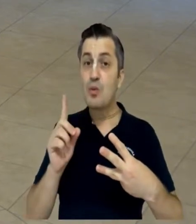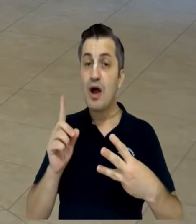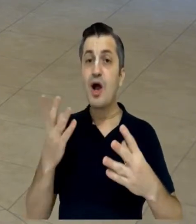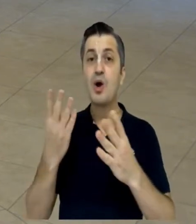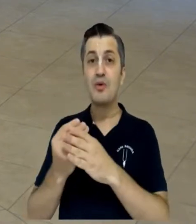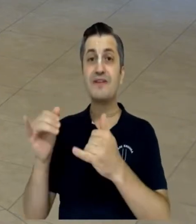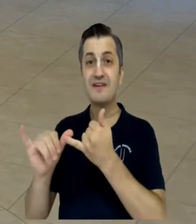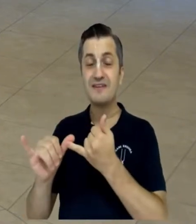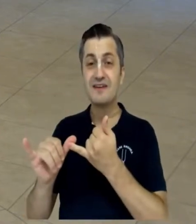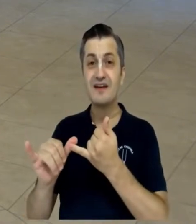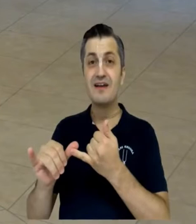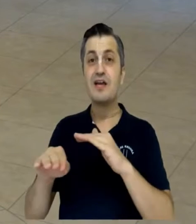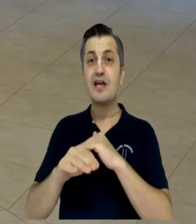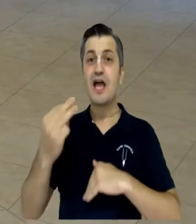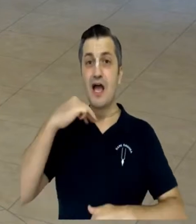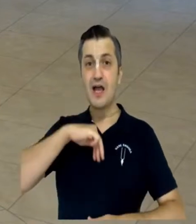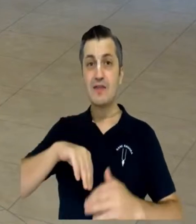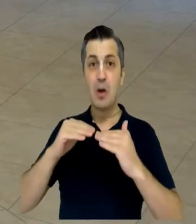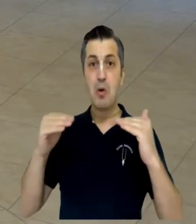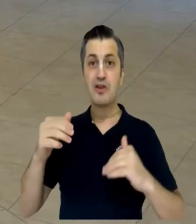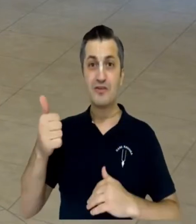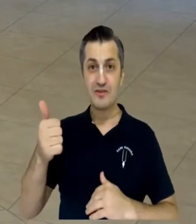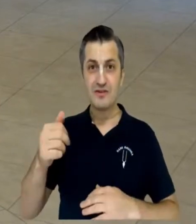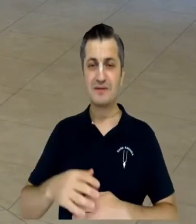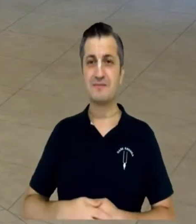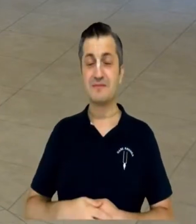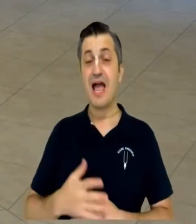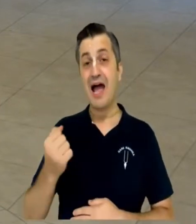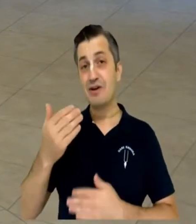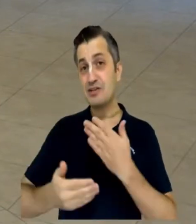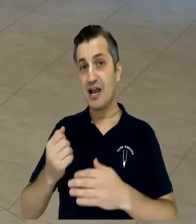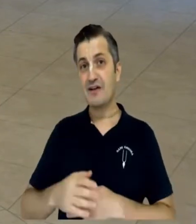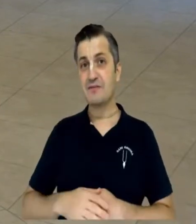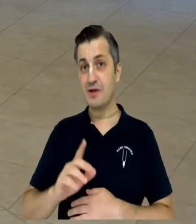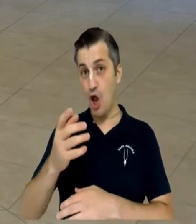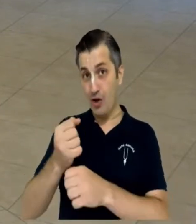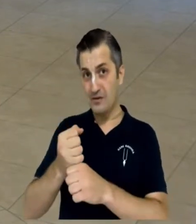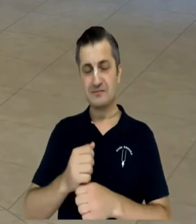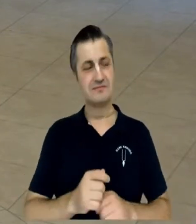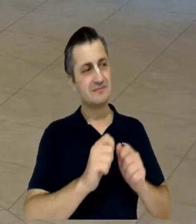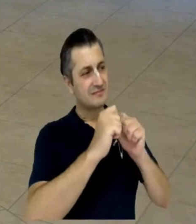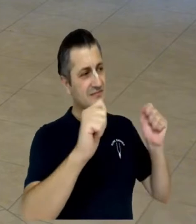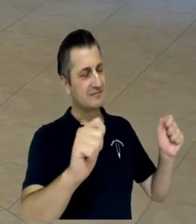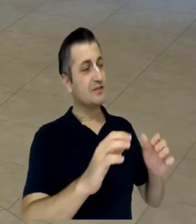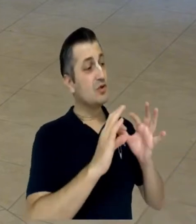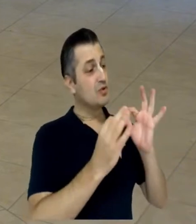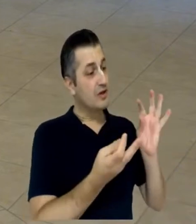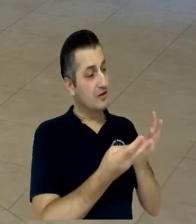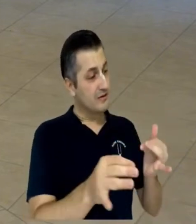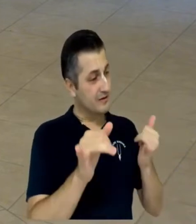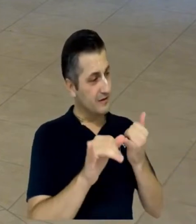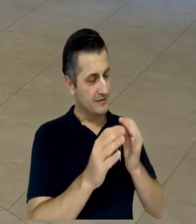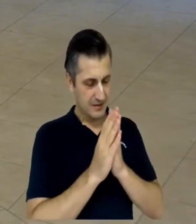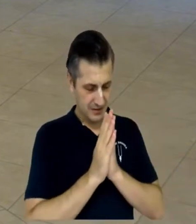I was thinking about here is Shri Shri Radha Gokulananda ki jai, Shri Shri Sitaram